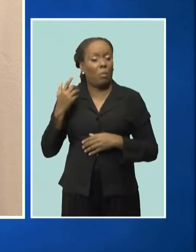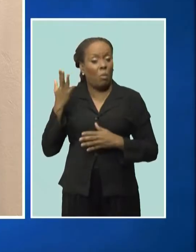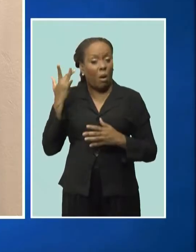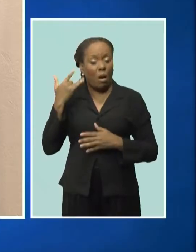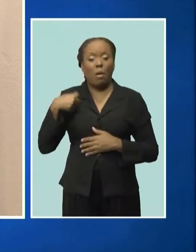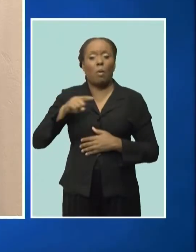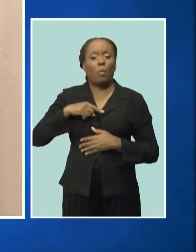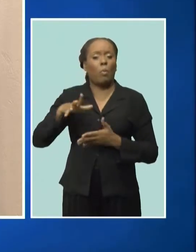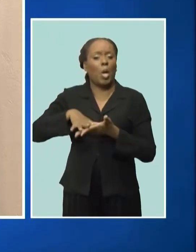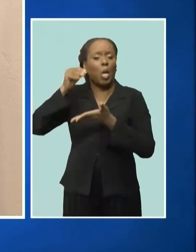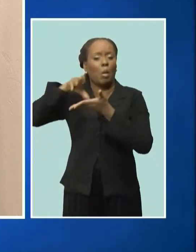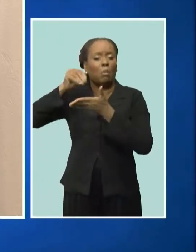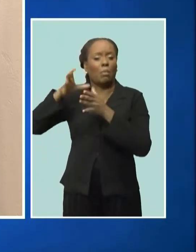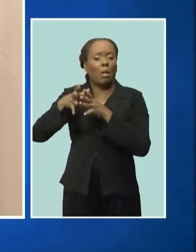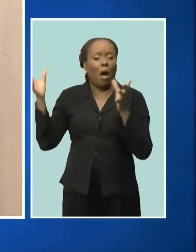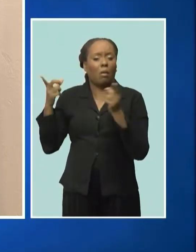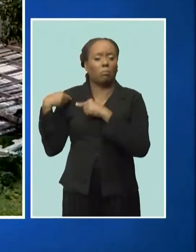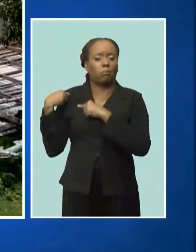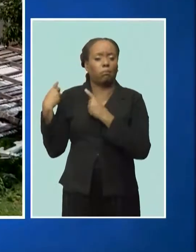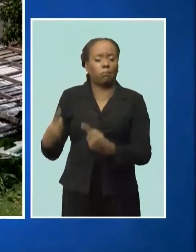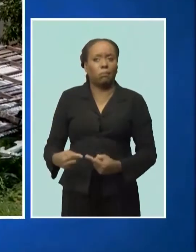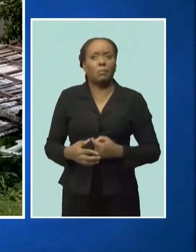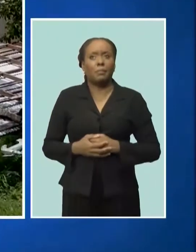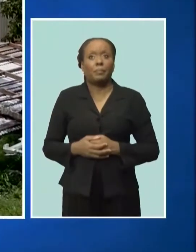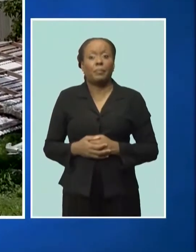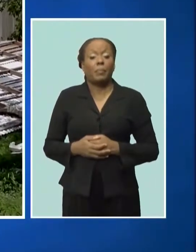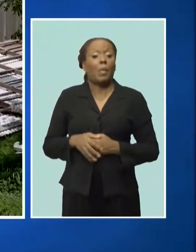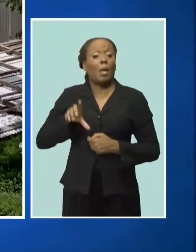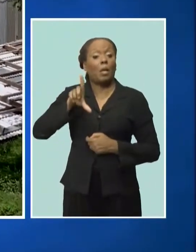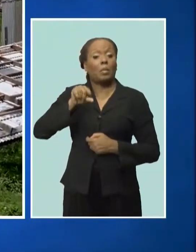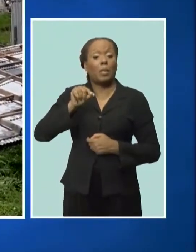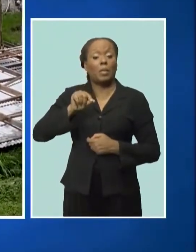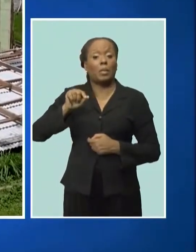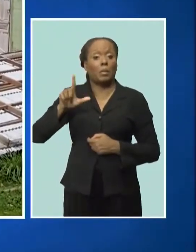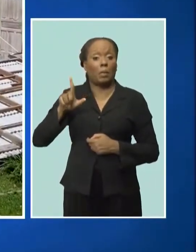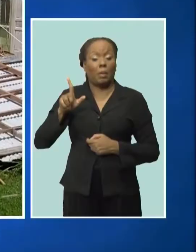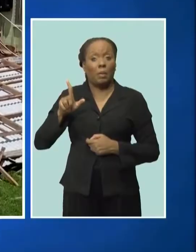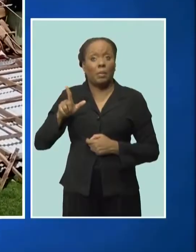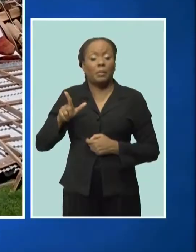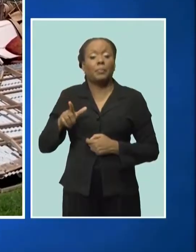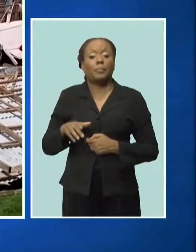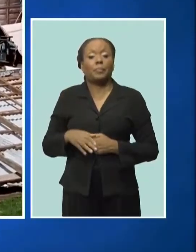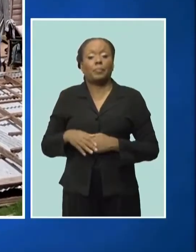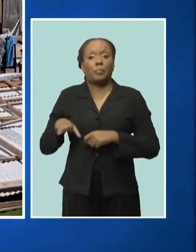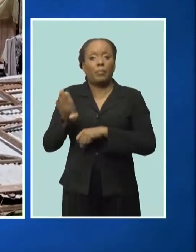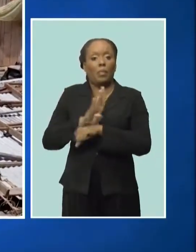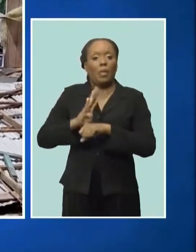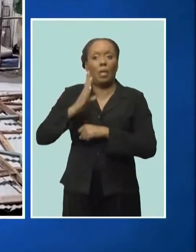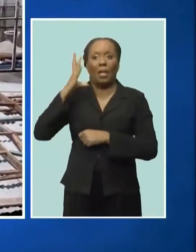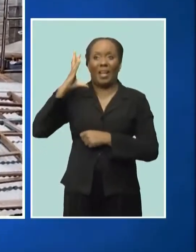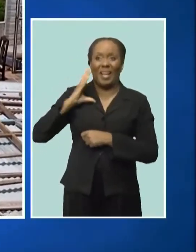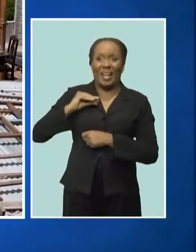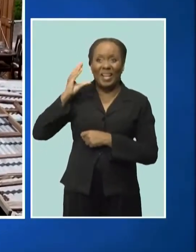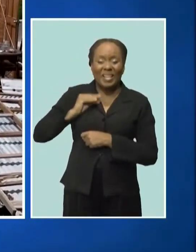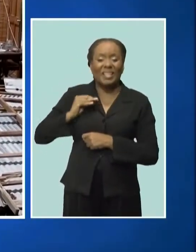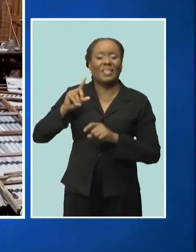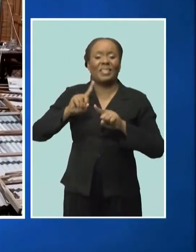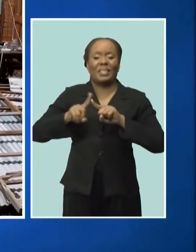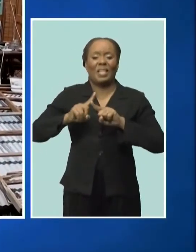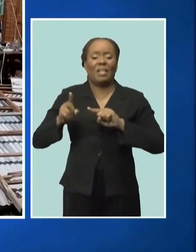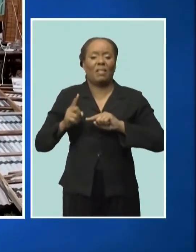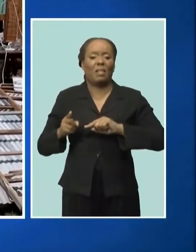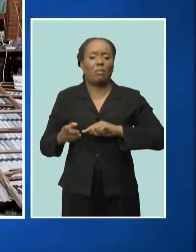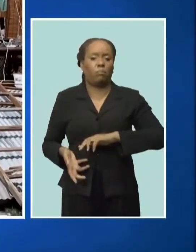time. Minister Abrams says in 2021 alone, Barbados was confronted by a trifecta of